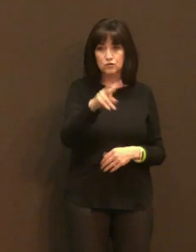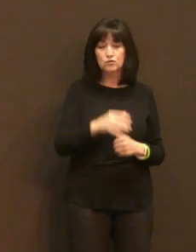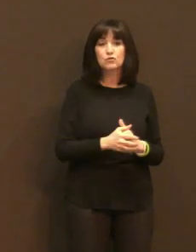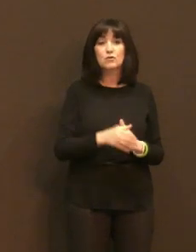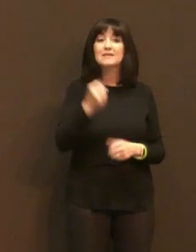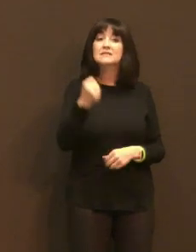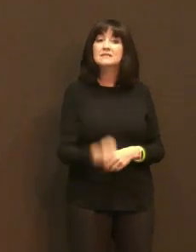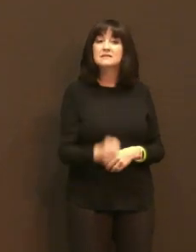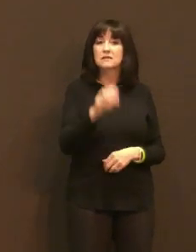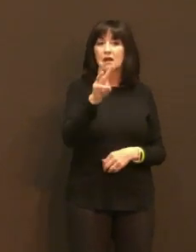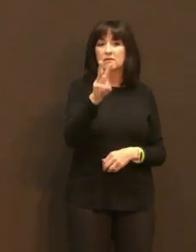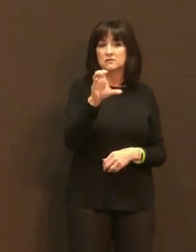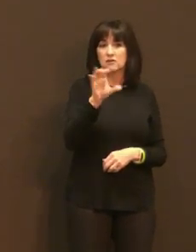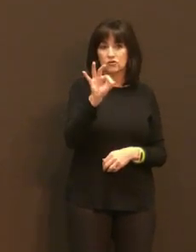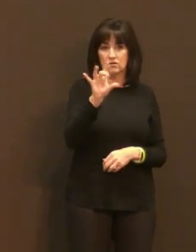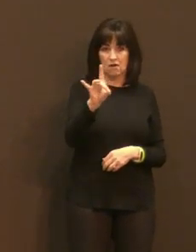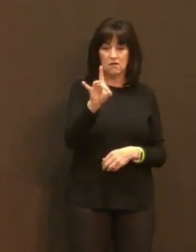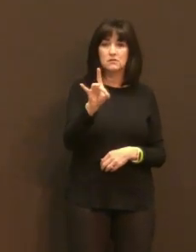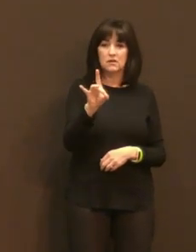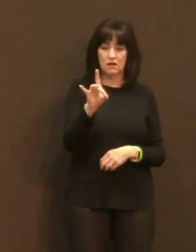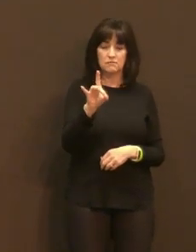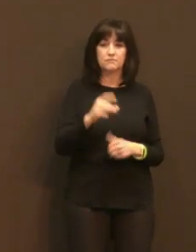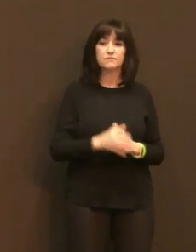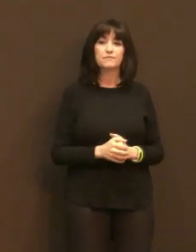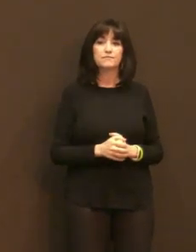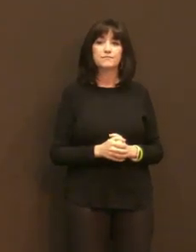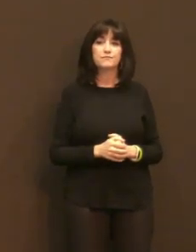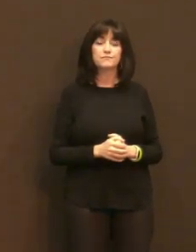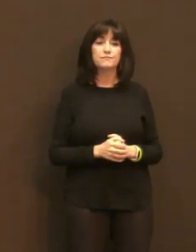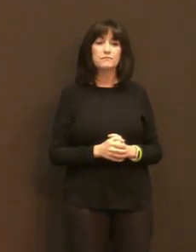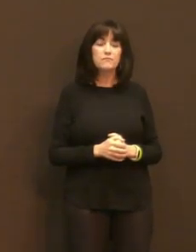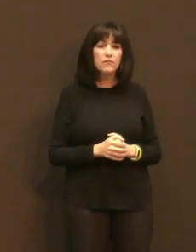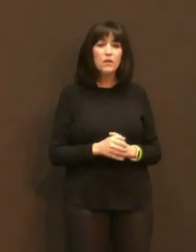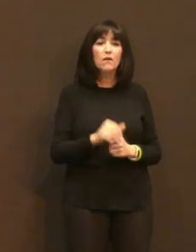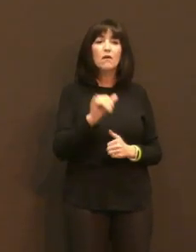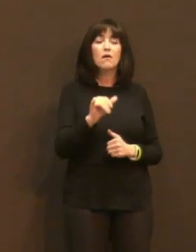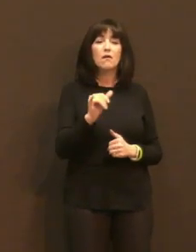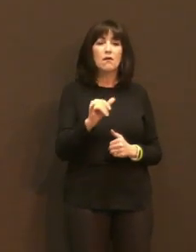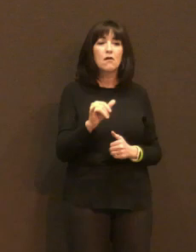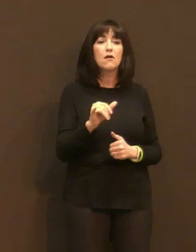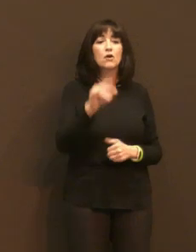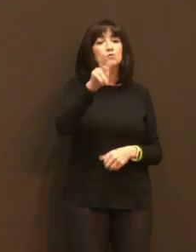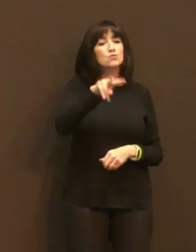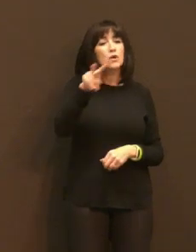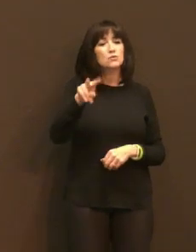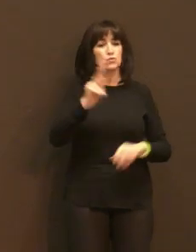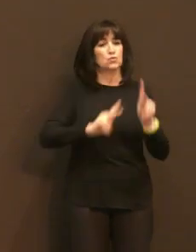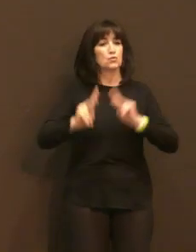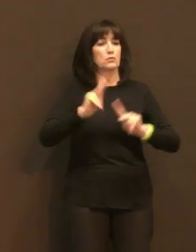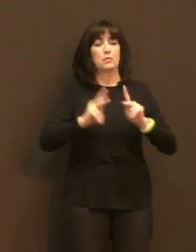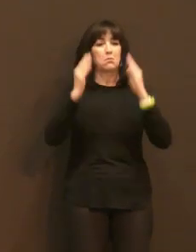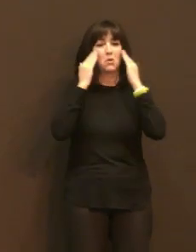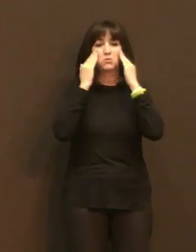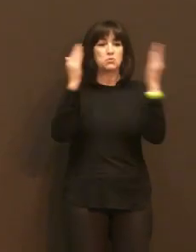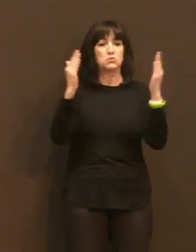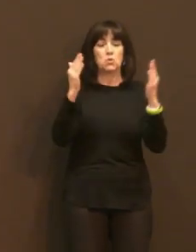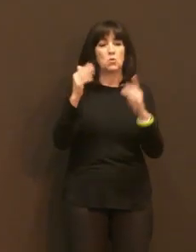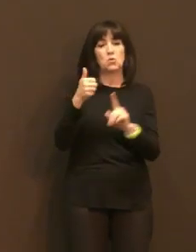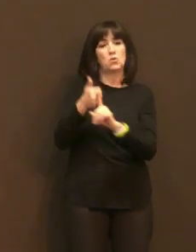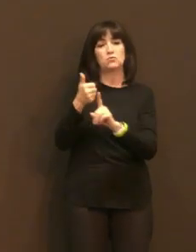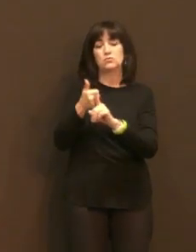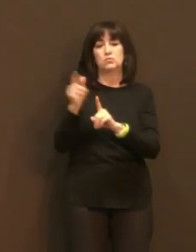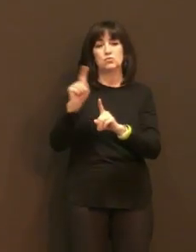County, 698 positive cases. A little bit of a uptick, 22 unknown in terms of the